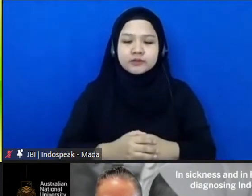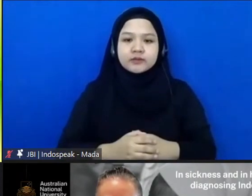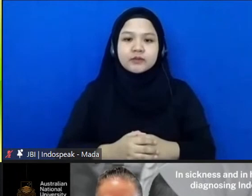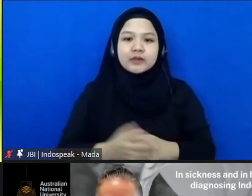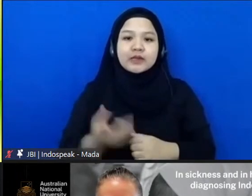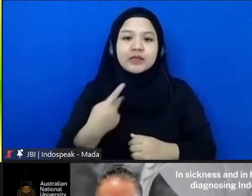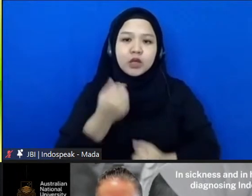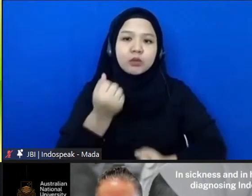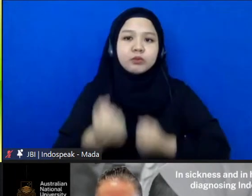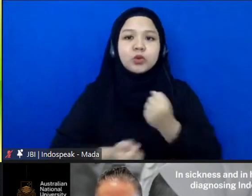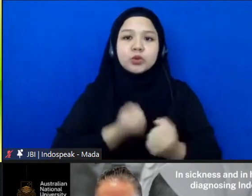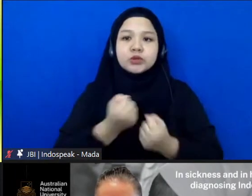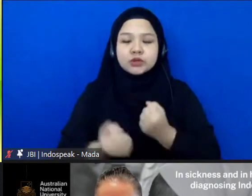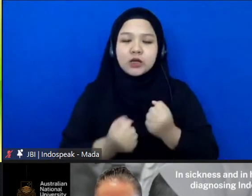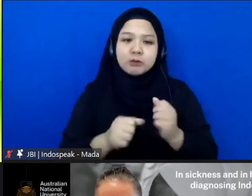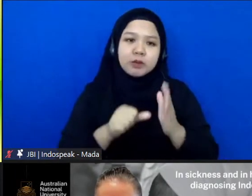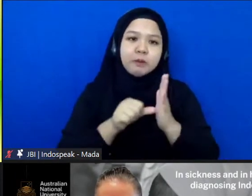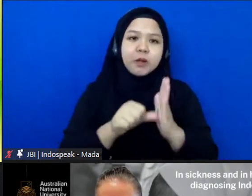as possible.